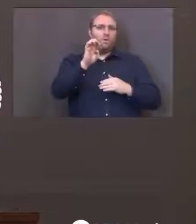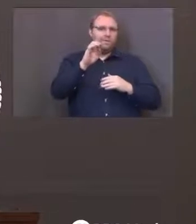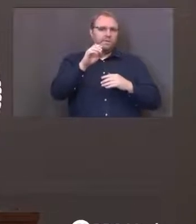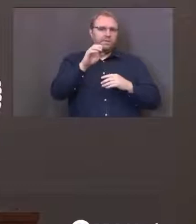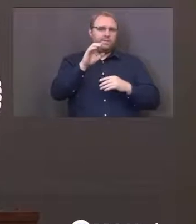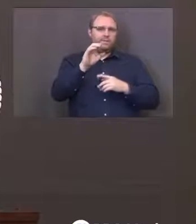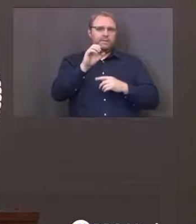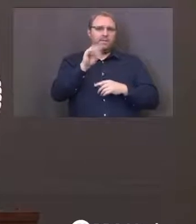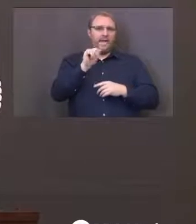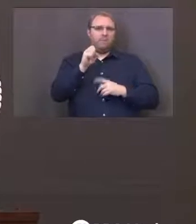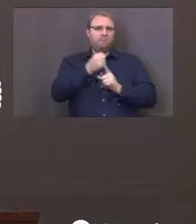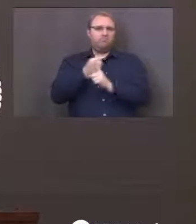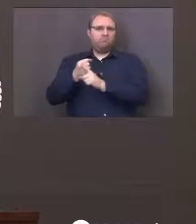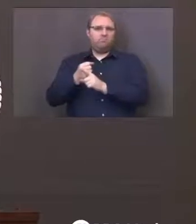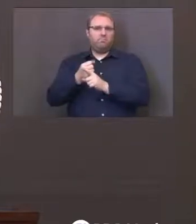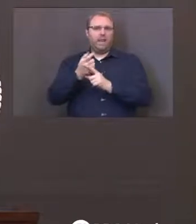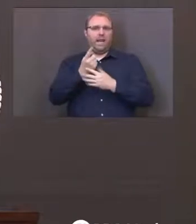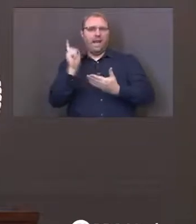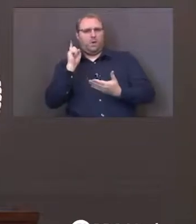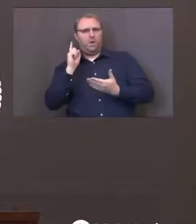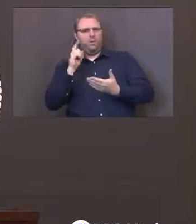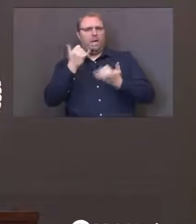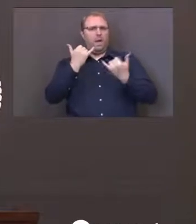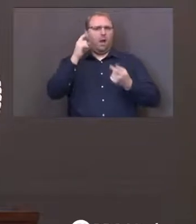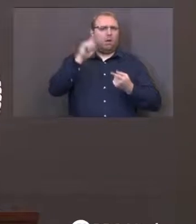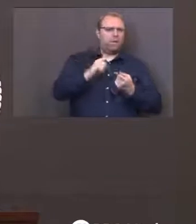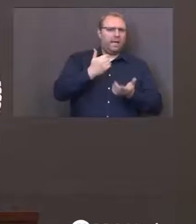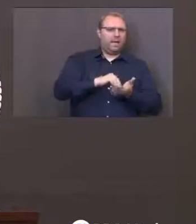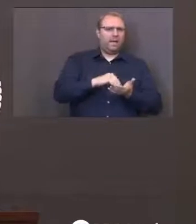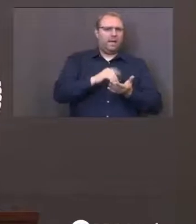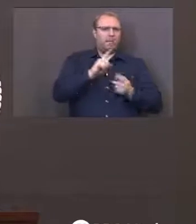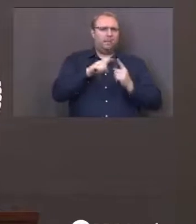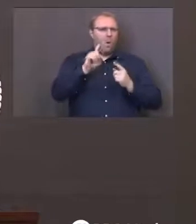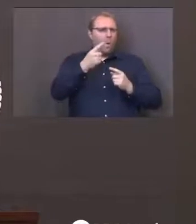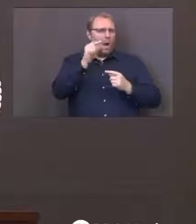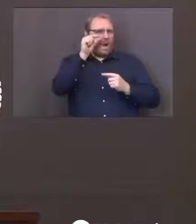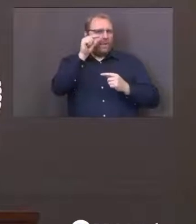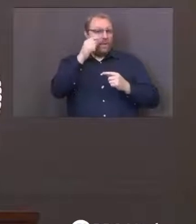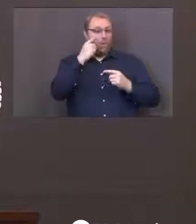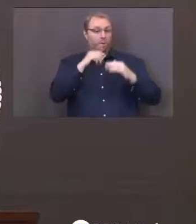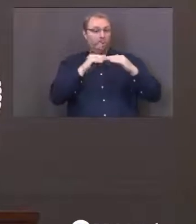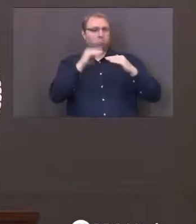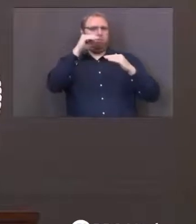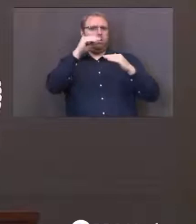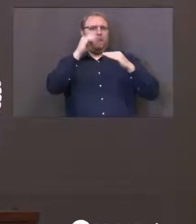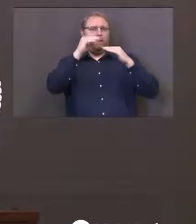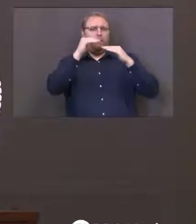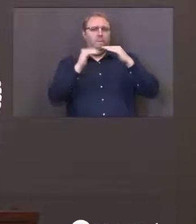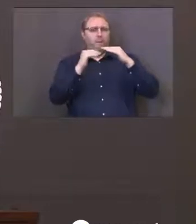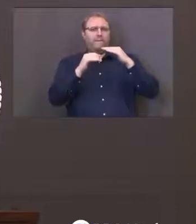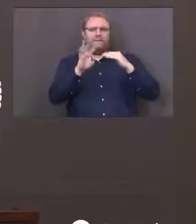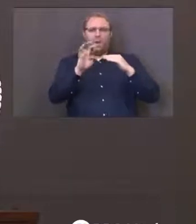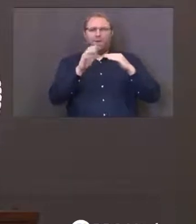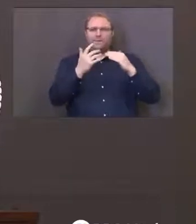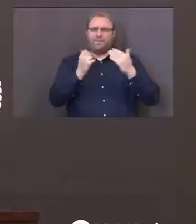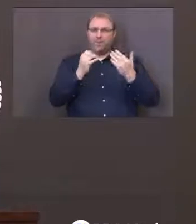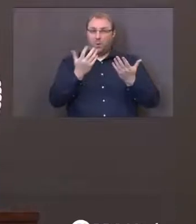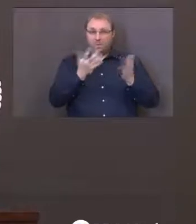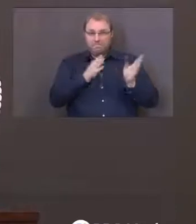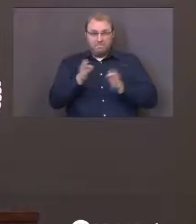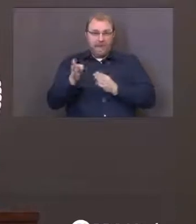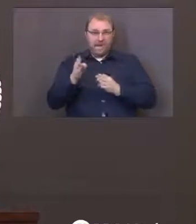week. Shortly, now it's back down again, but only kind of by a little. Is there any plan to do